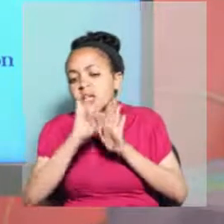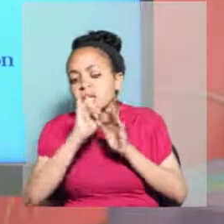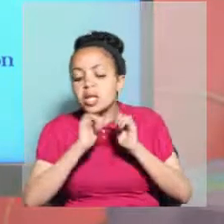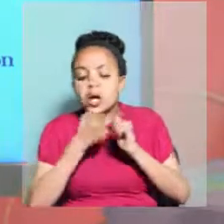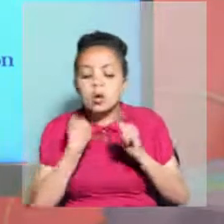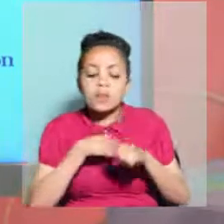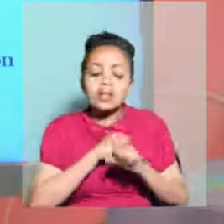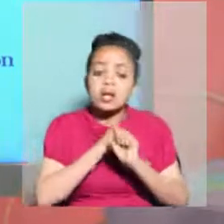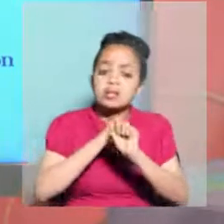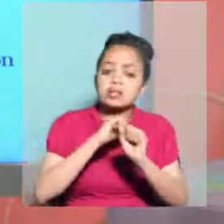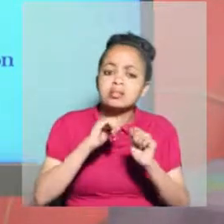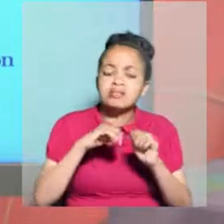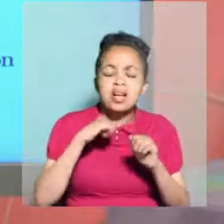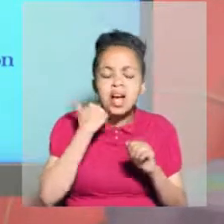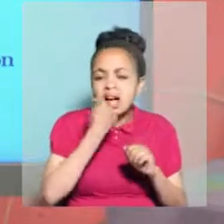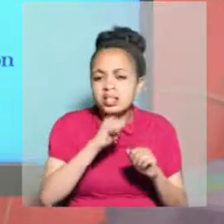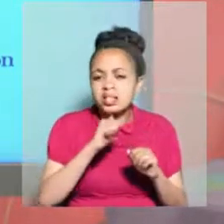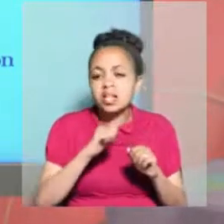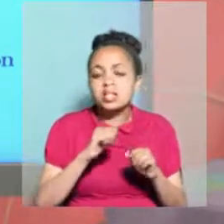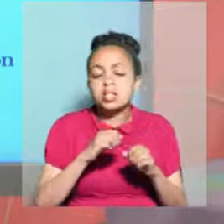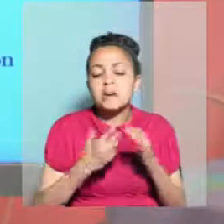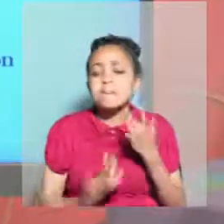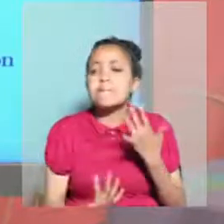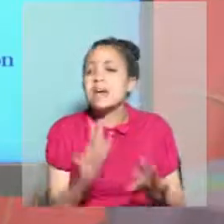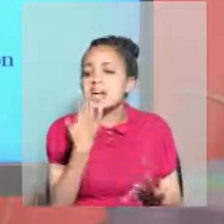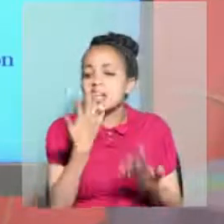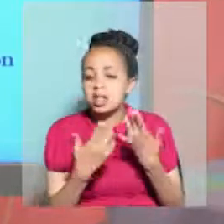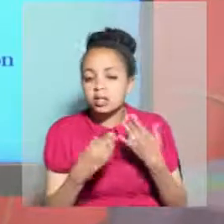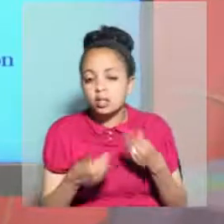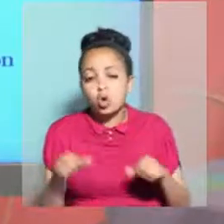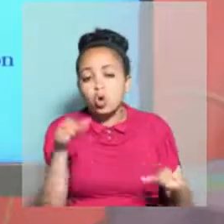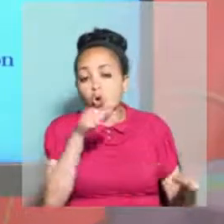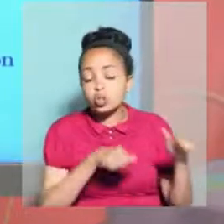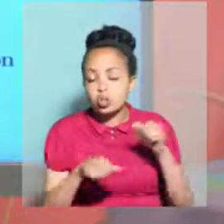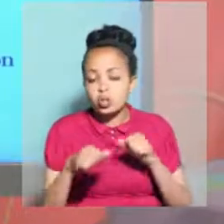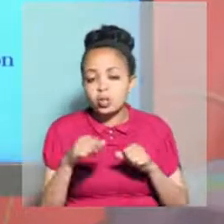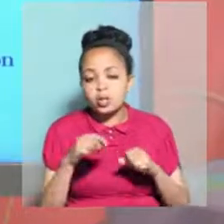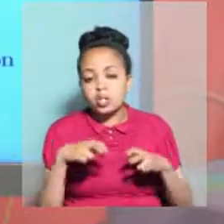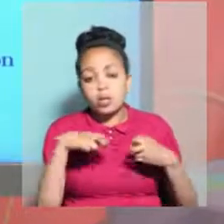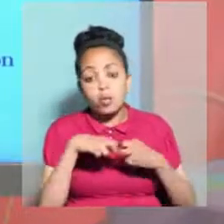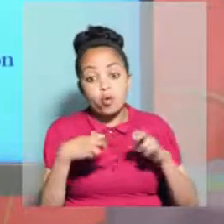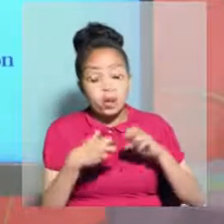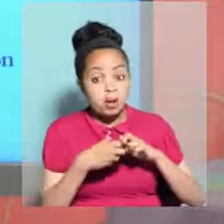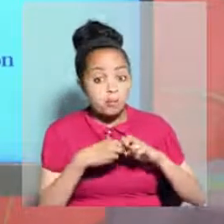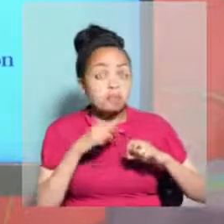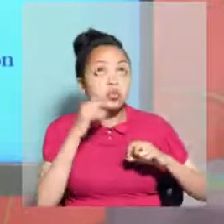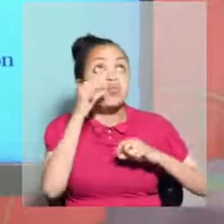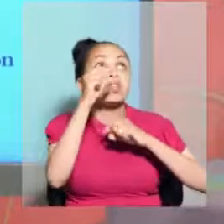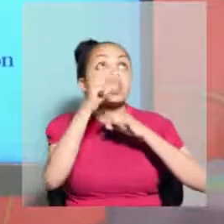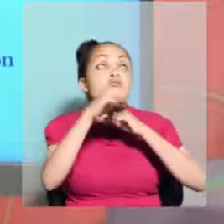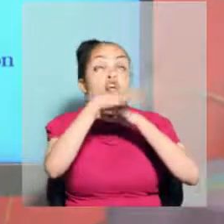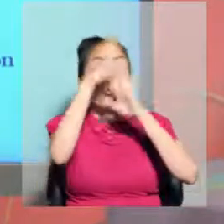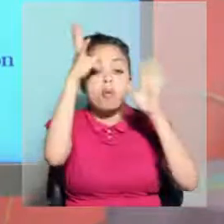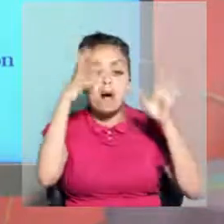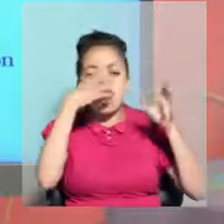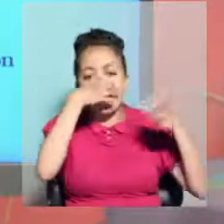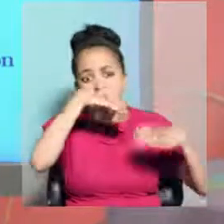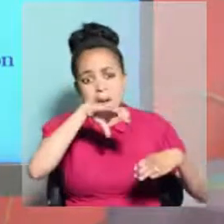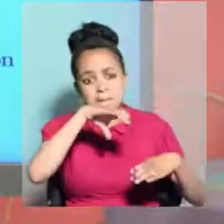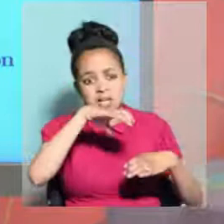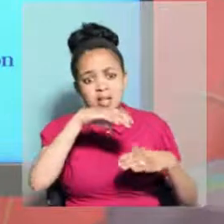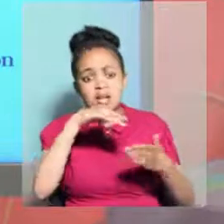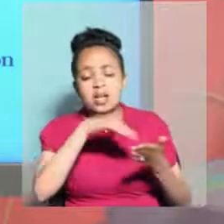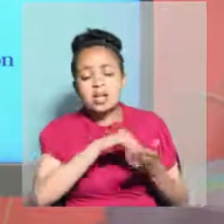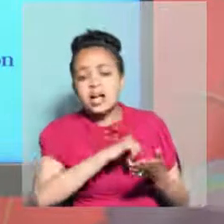again from any other burning that maybe contribute that of the problem of global warming.